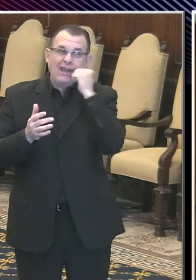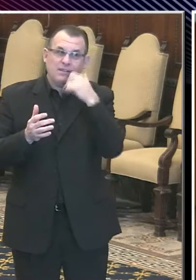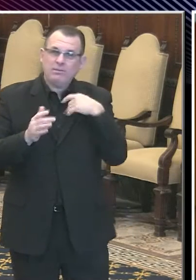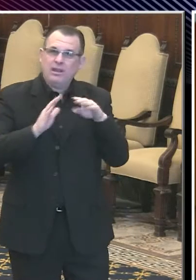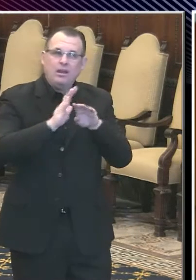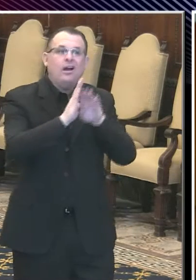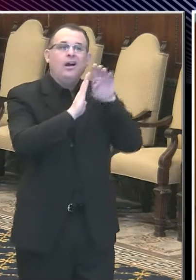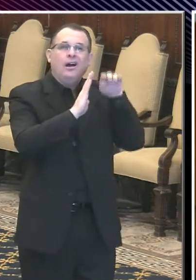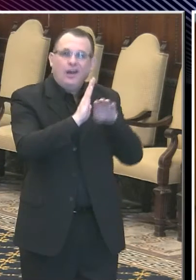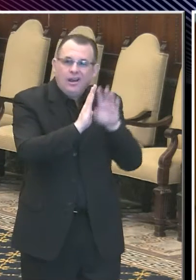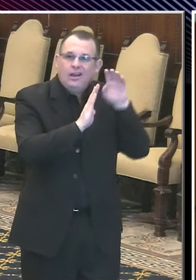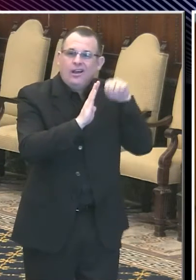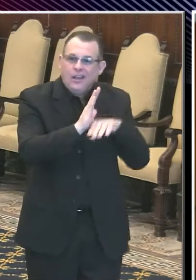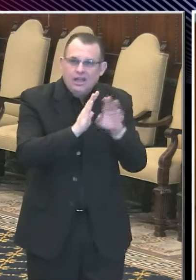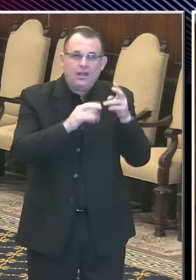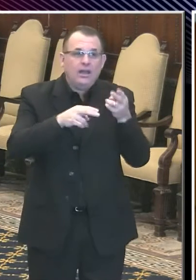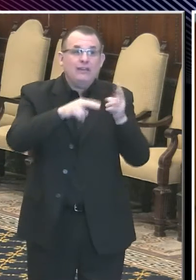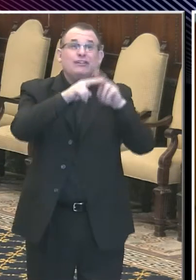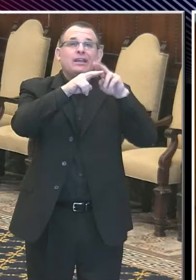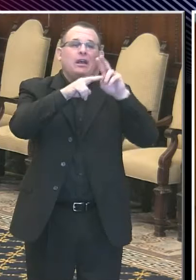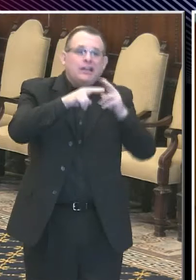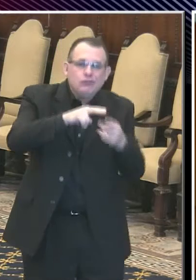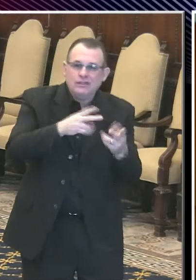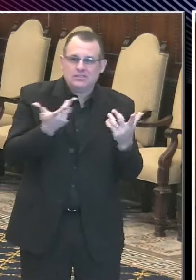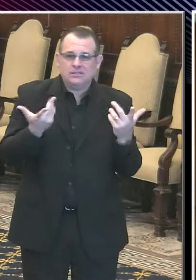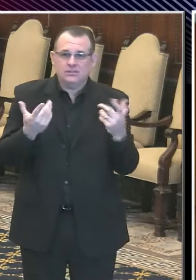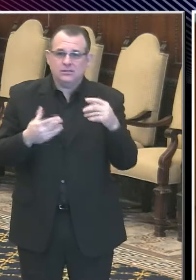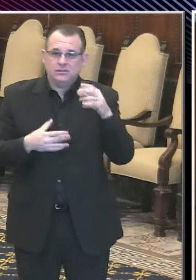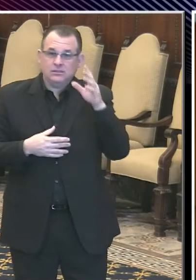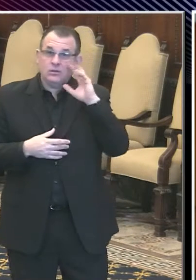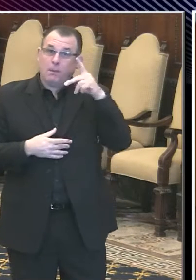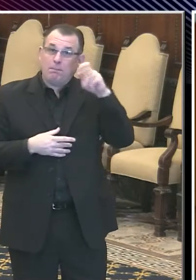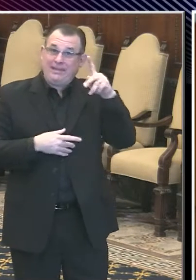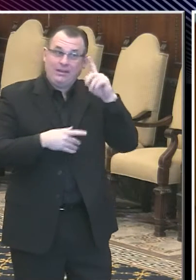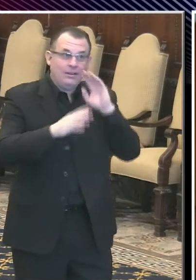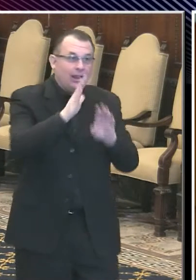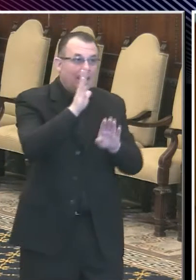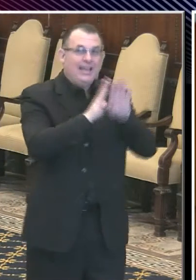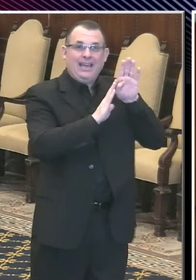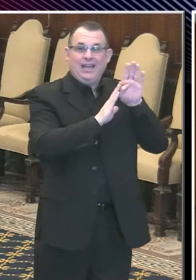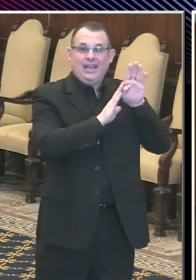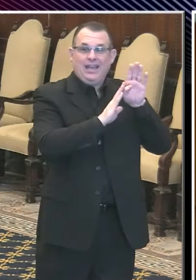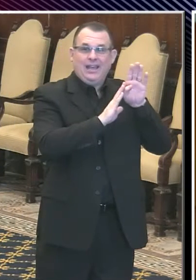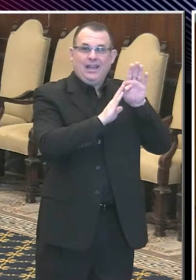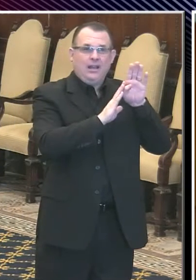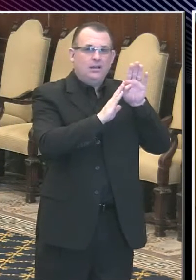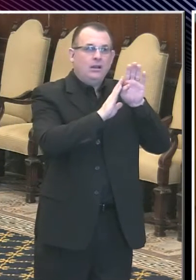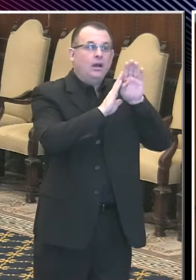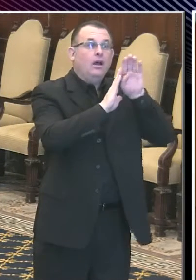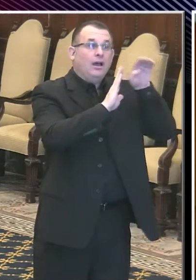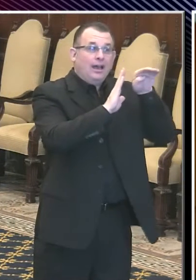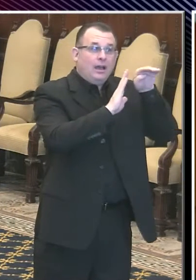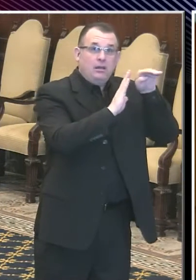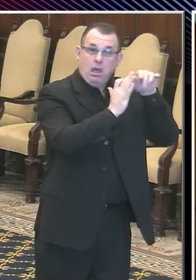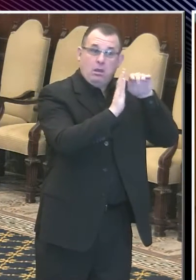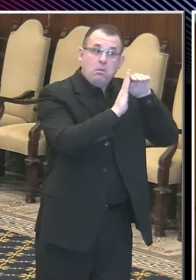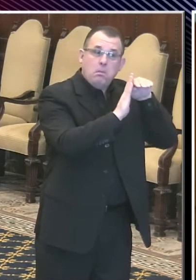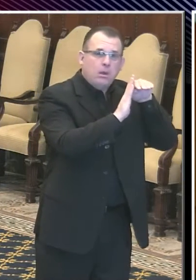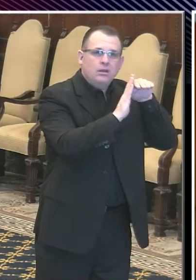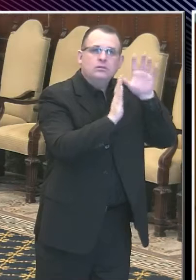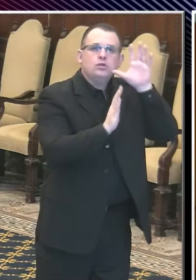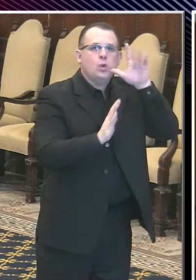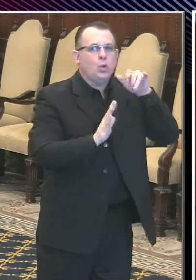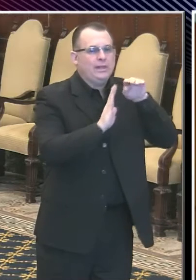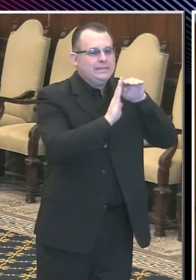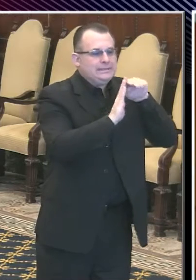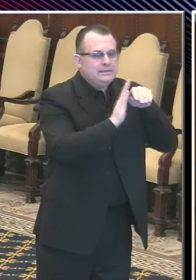daily number, but it's still looking like we're past the peak of the epidemic and declining, but the decline is unfortunately very slow. If you want to get